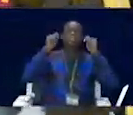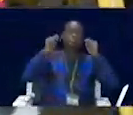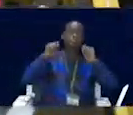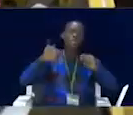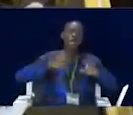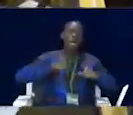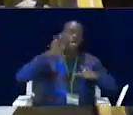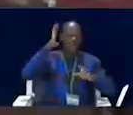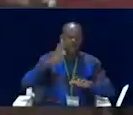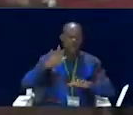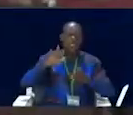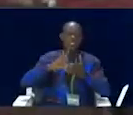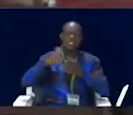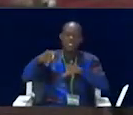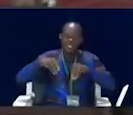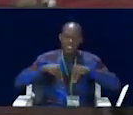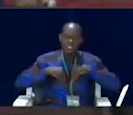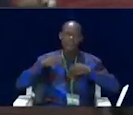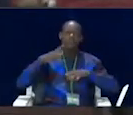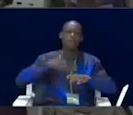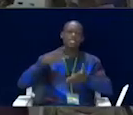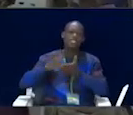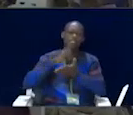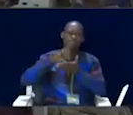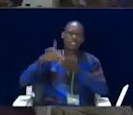my divine touch? Can I hear an amen?